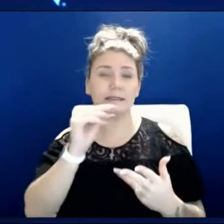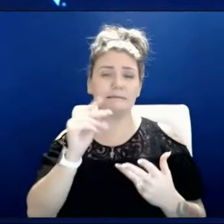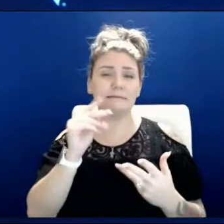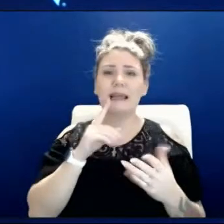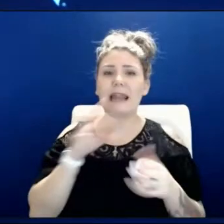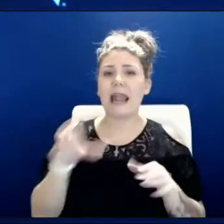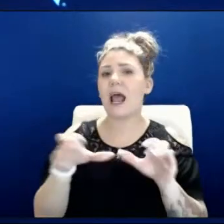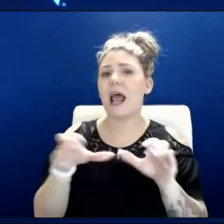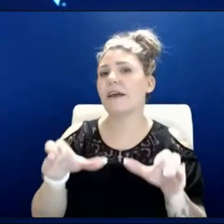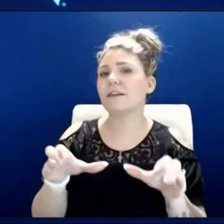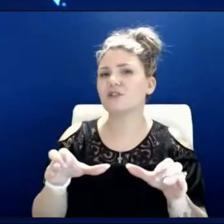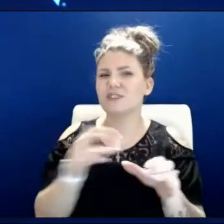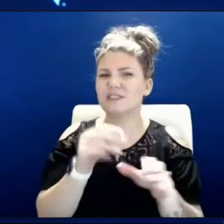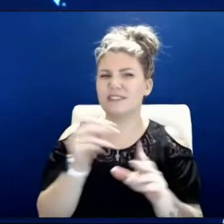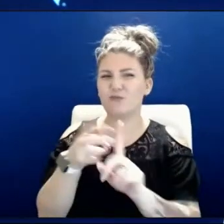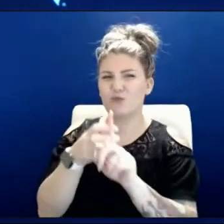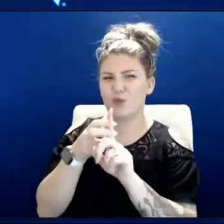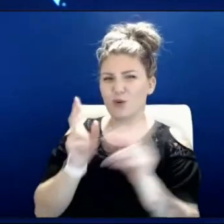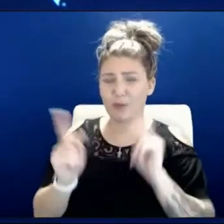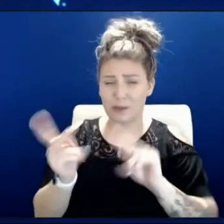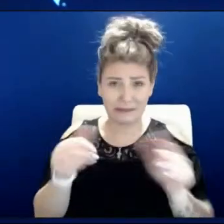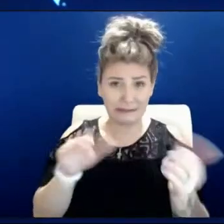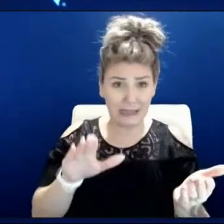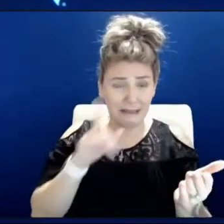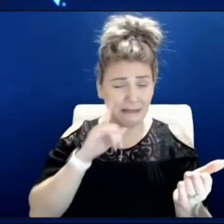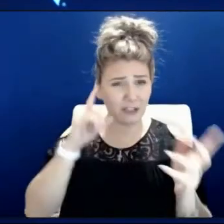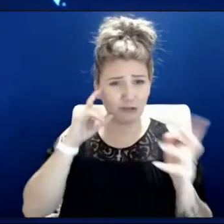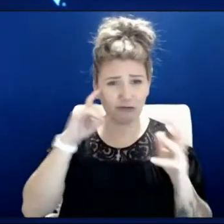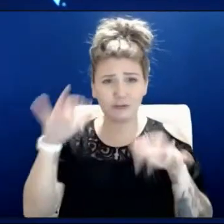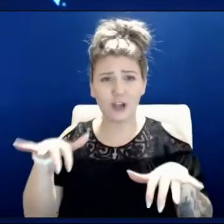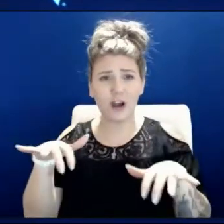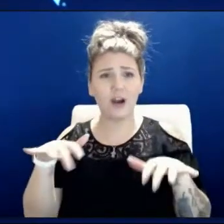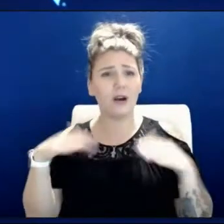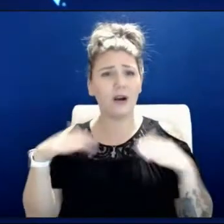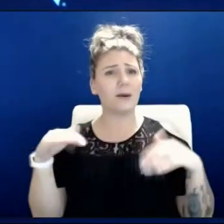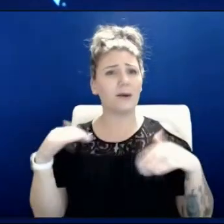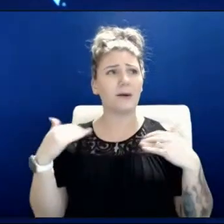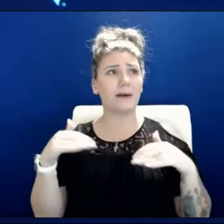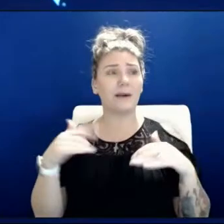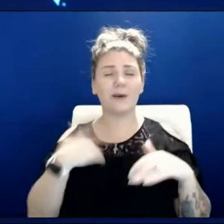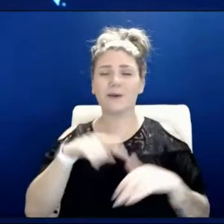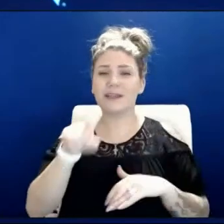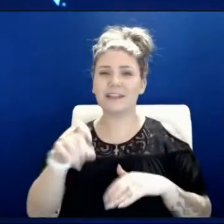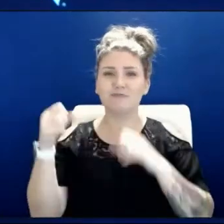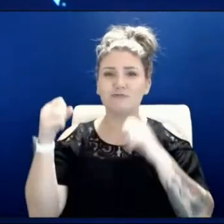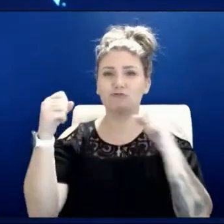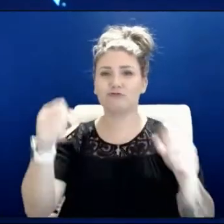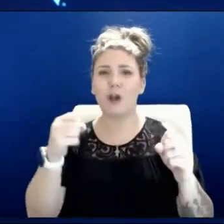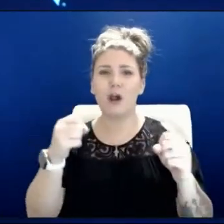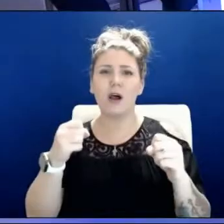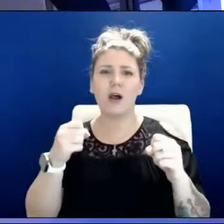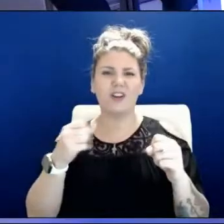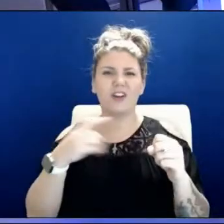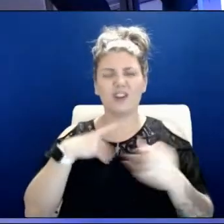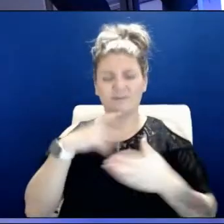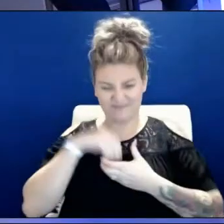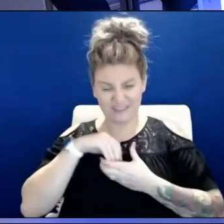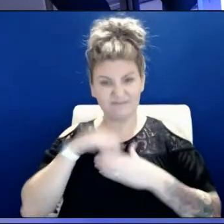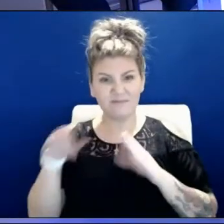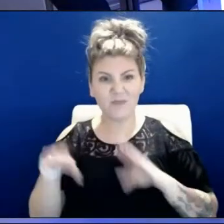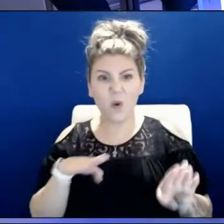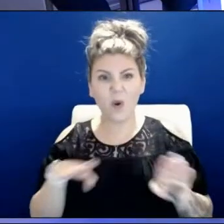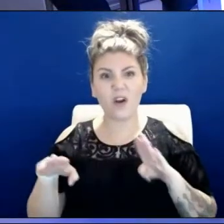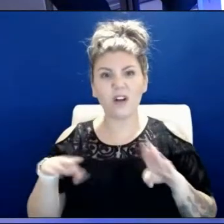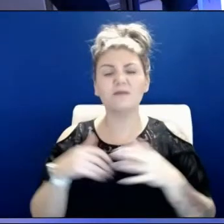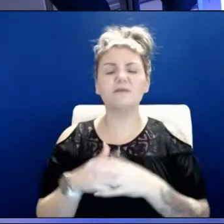that's stunning. And I think we just have to have a stronger moral compass than that. Even though ivermectin is